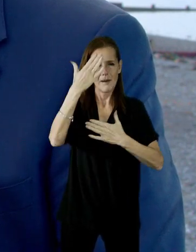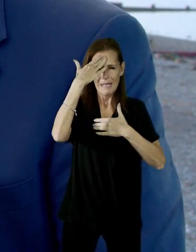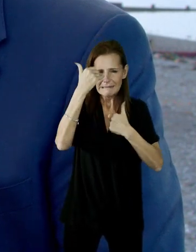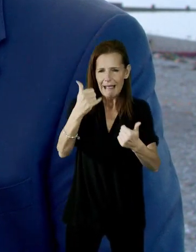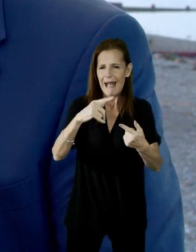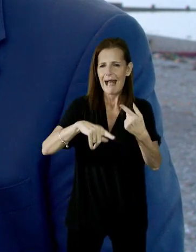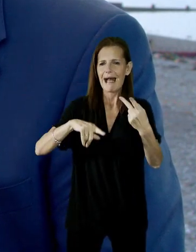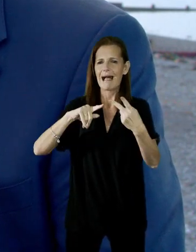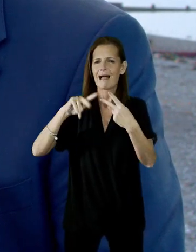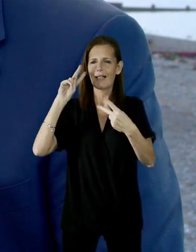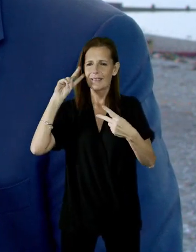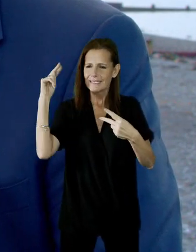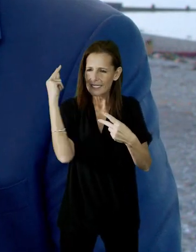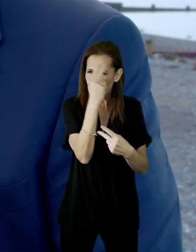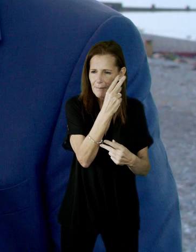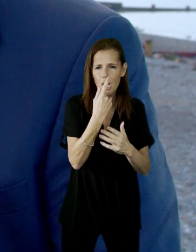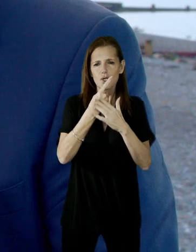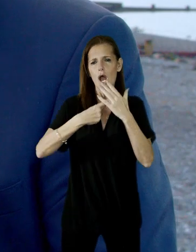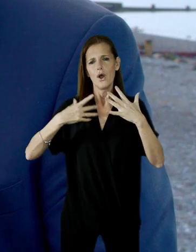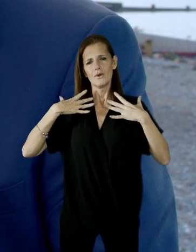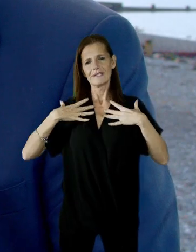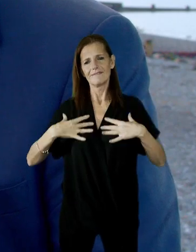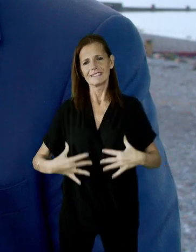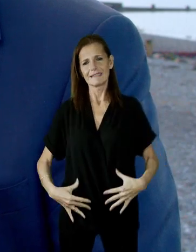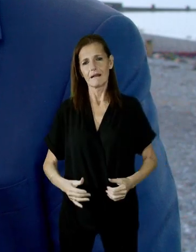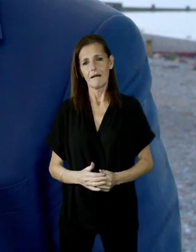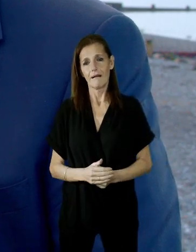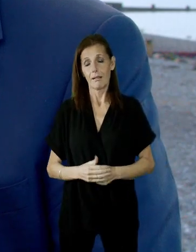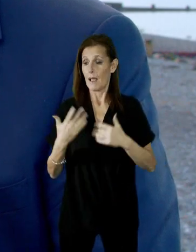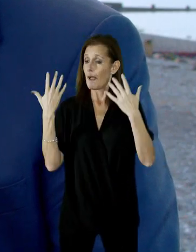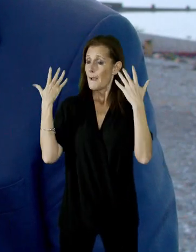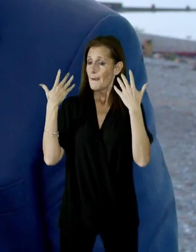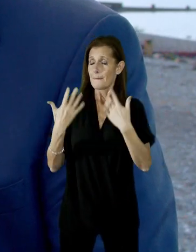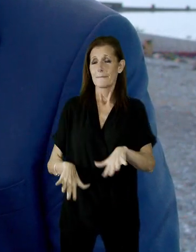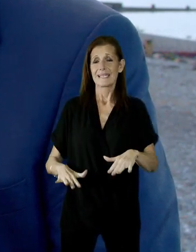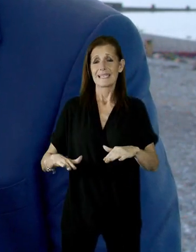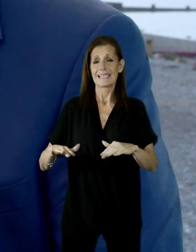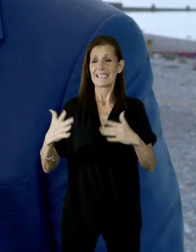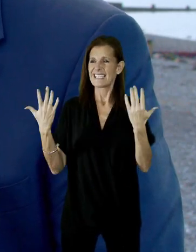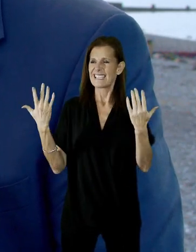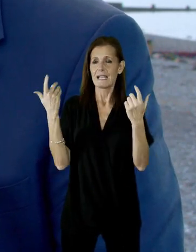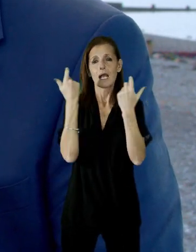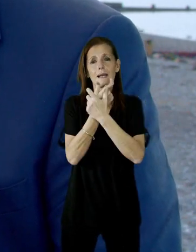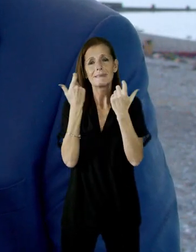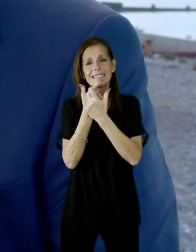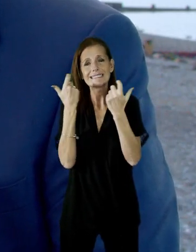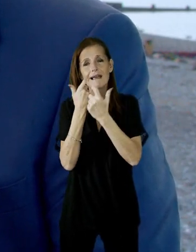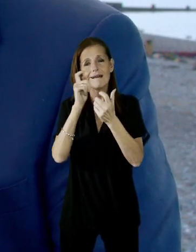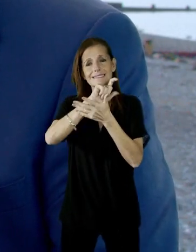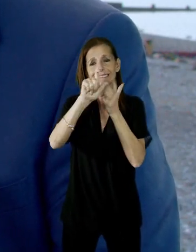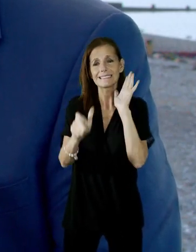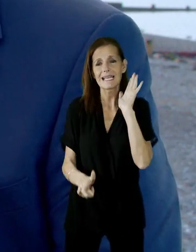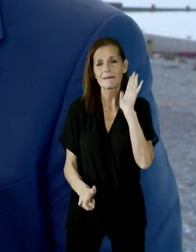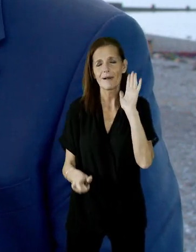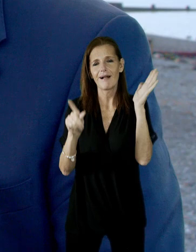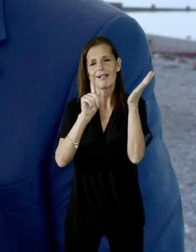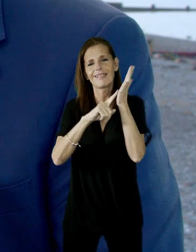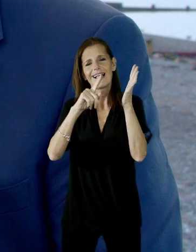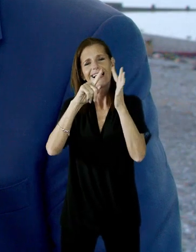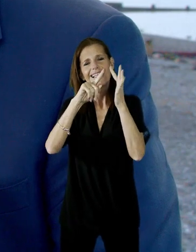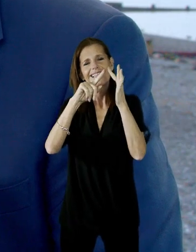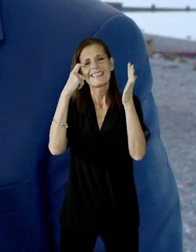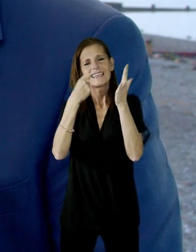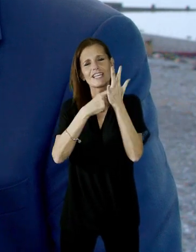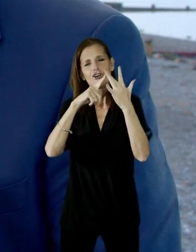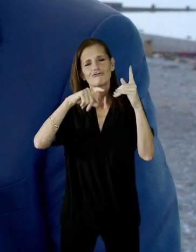A number of high-profile disabled comedians have been in the media over the past few years, including Lee Ridley, aka